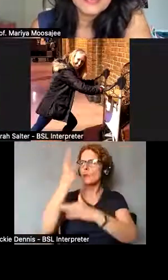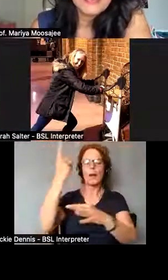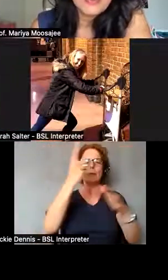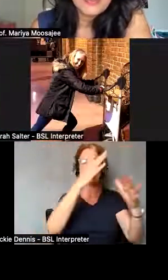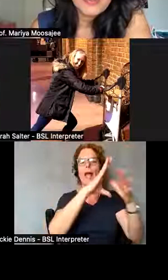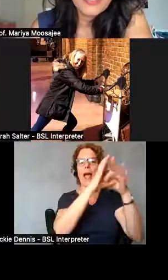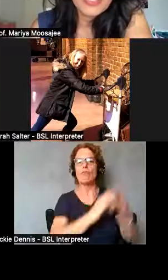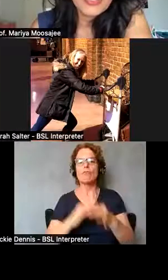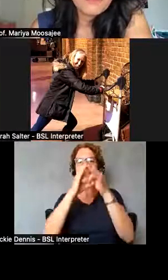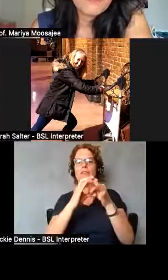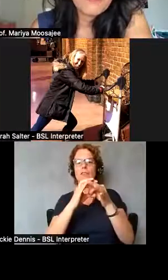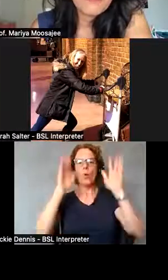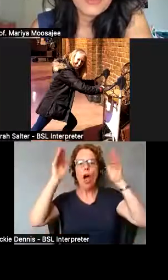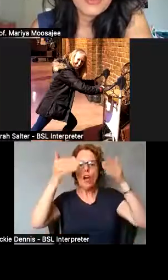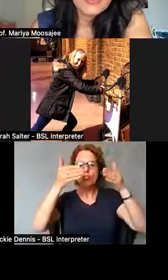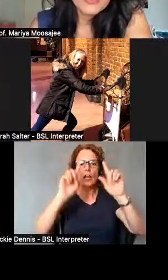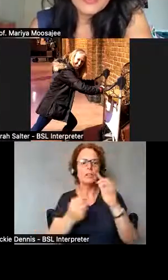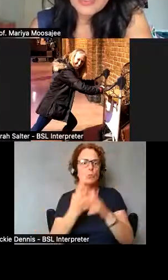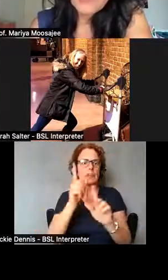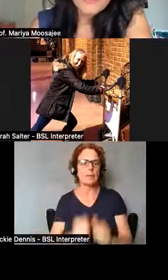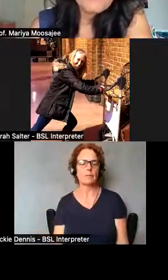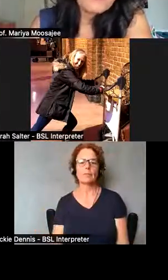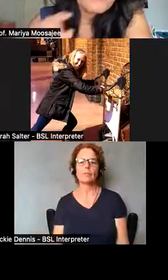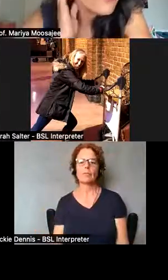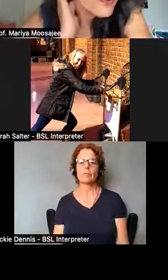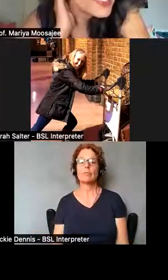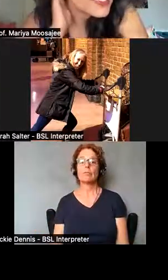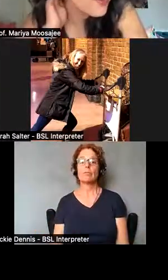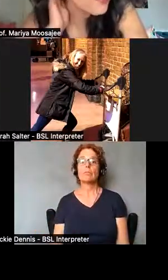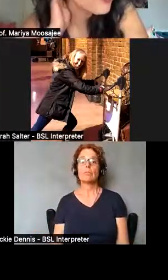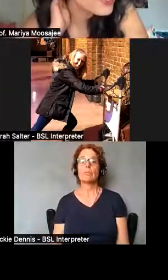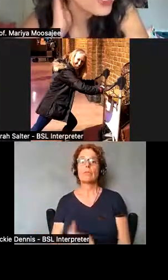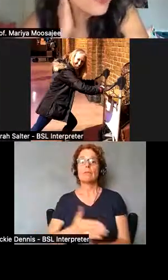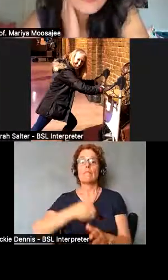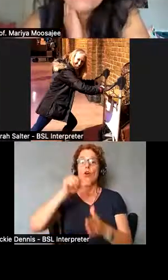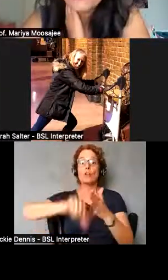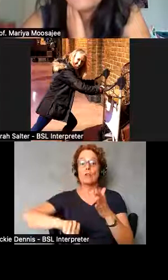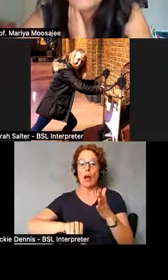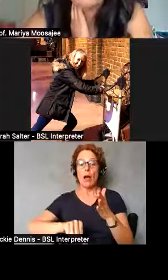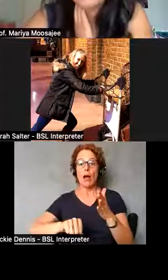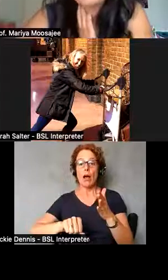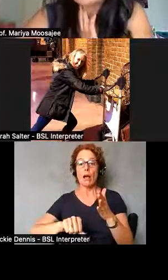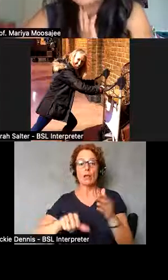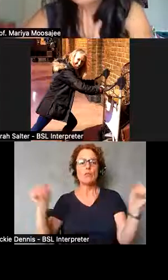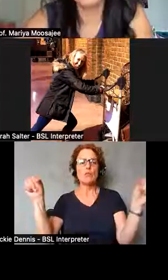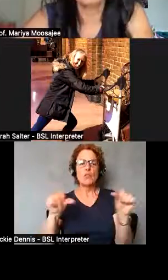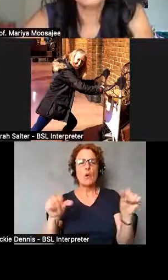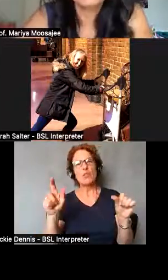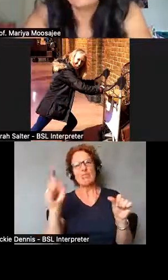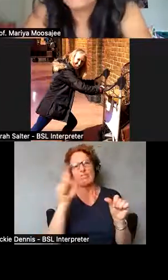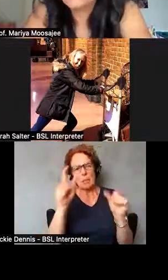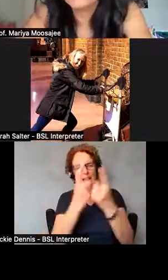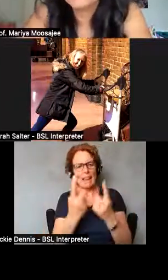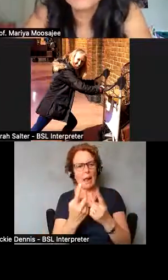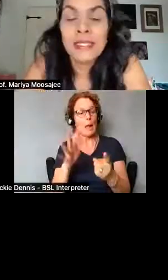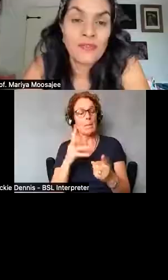to Ushers. So before I start, I'm going to just play this really short animation. Some of you may have seen it,